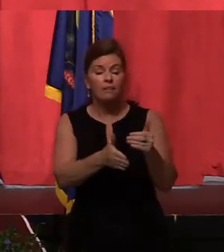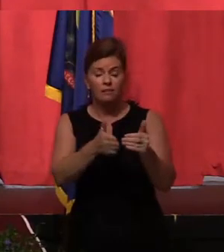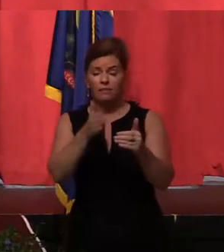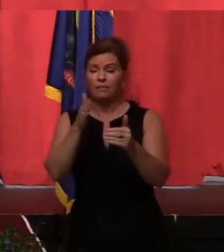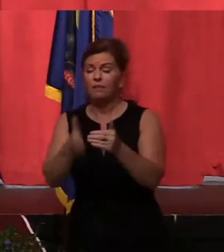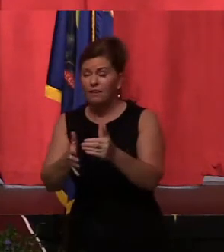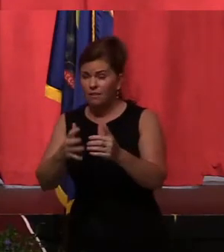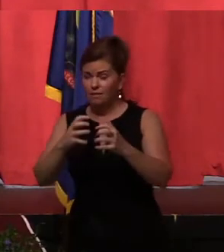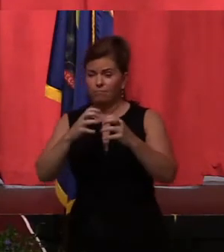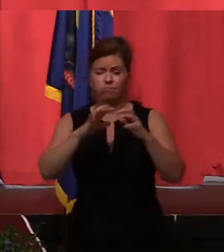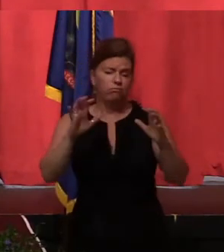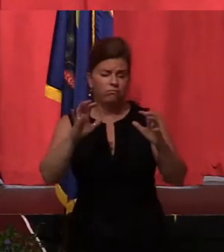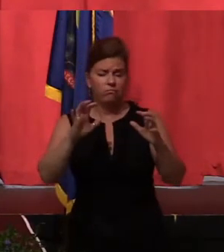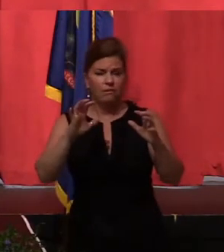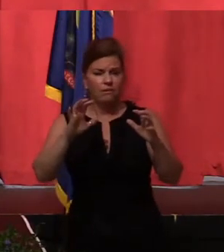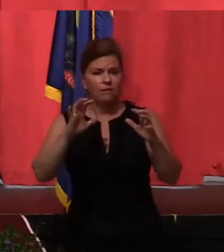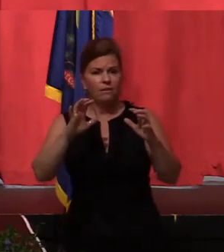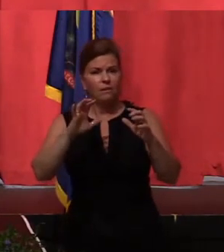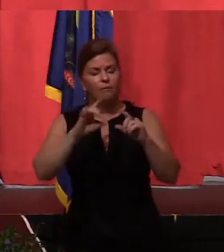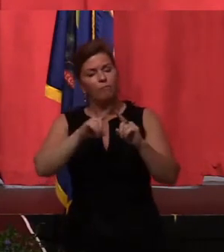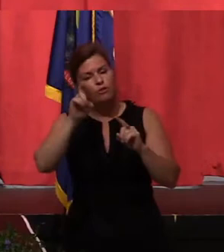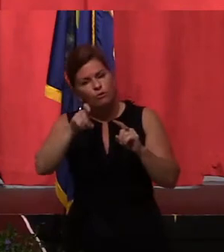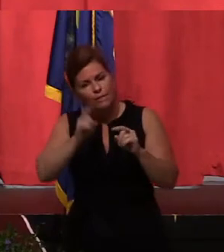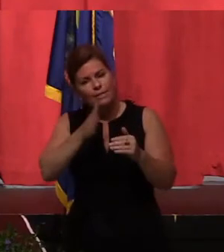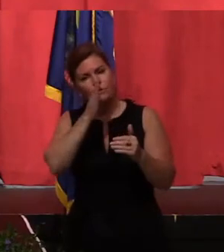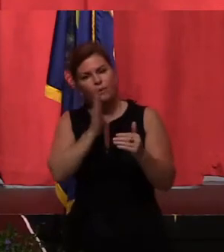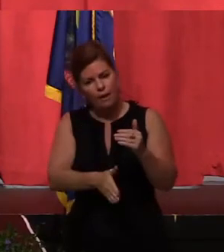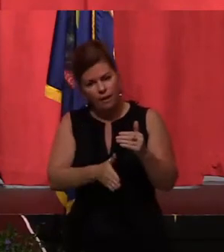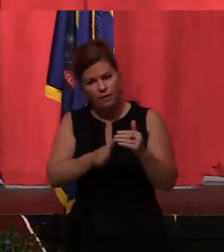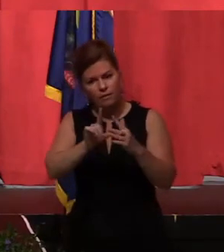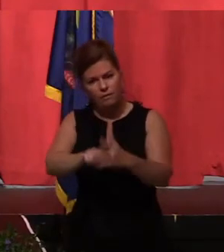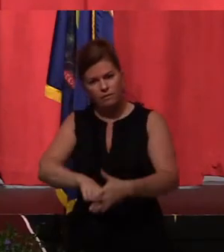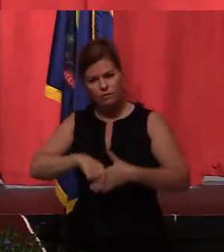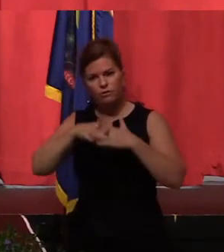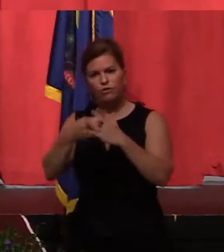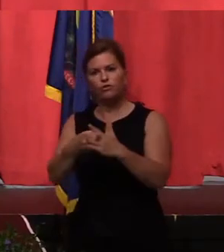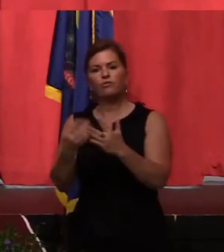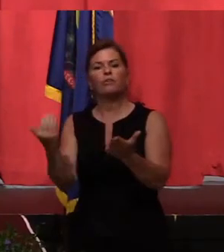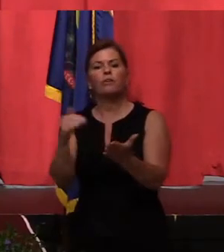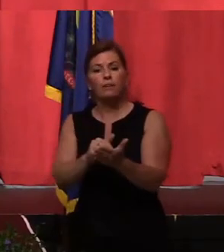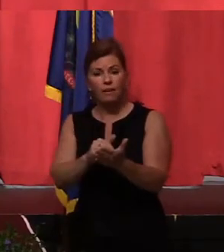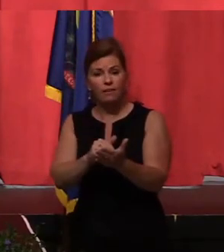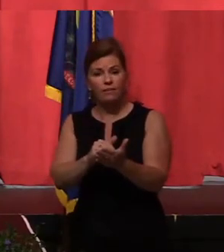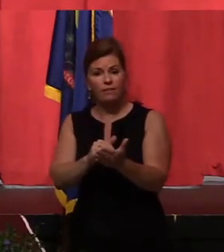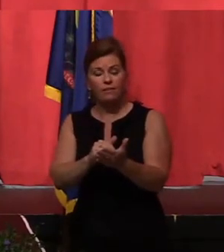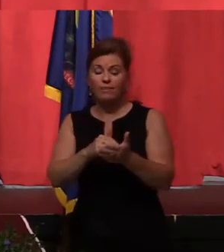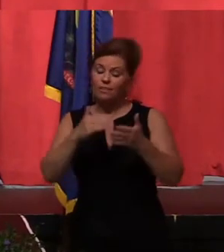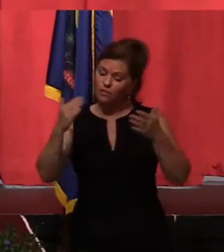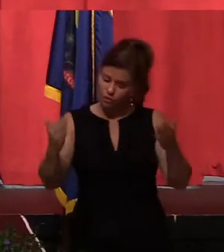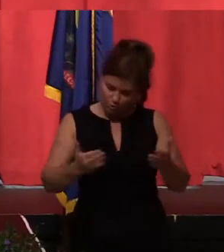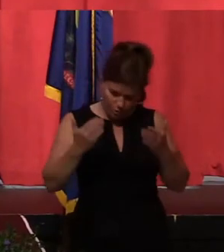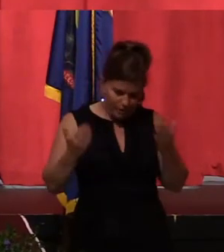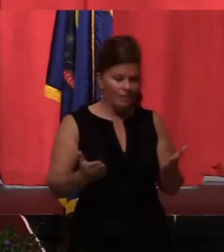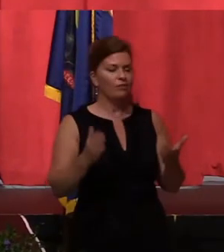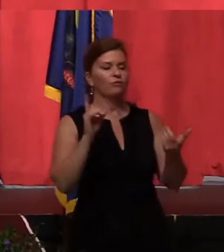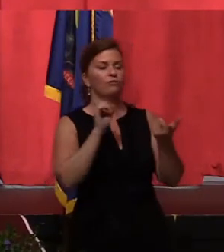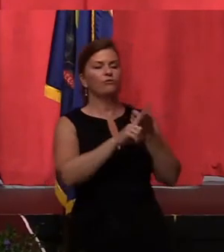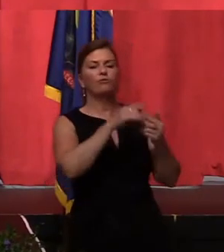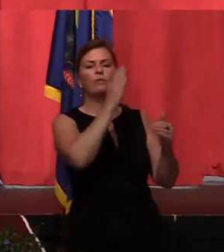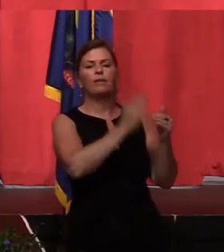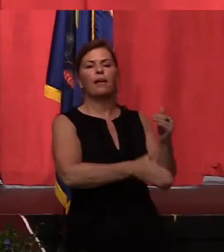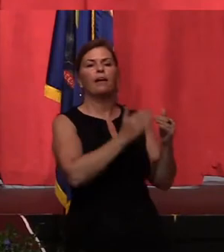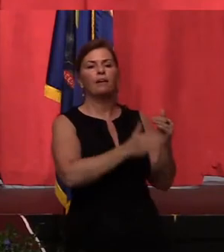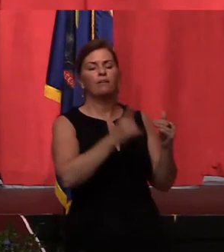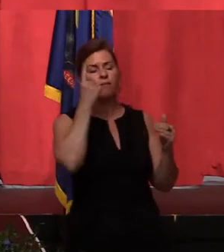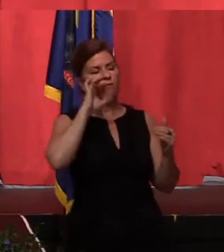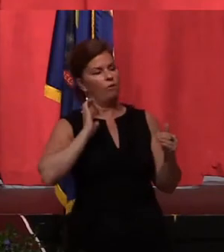fair. But you have to end to begin again. So here's to the end of this beginning and to the adventures that are waiting for